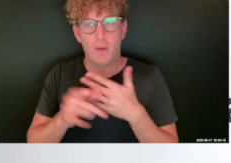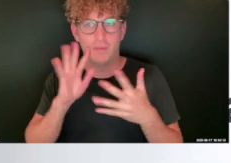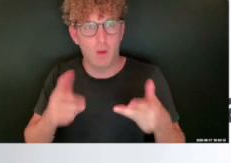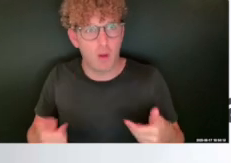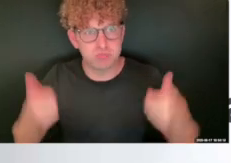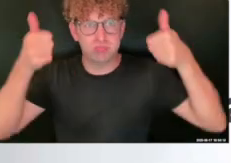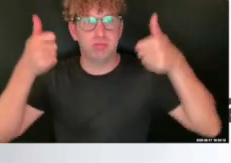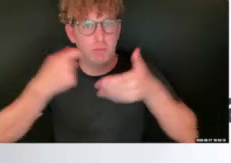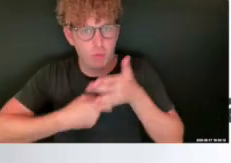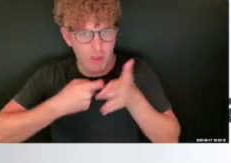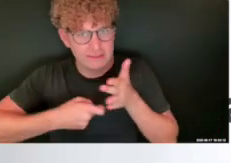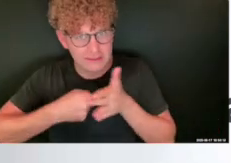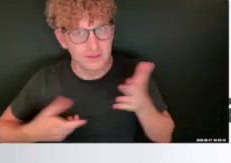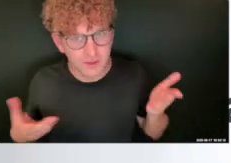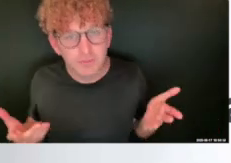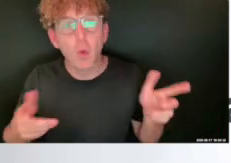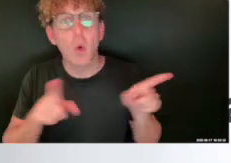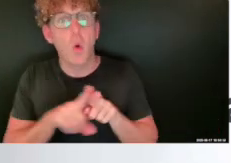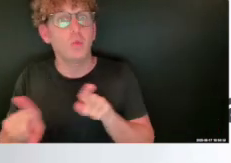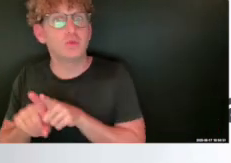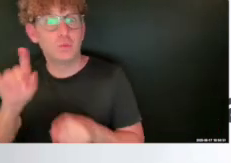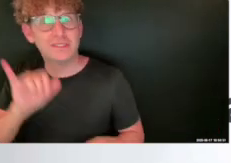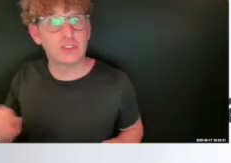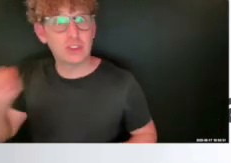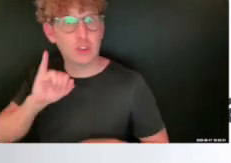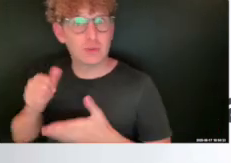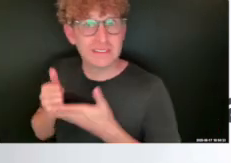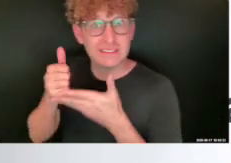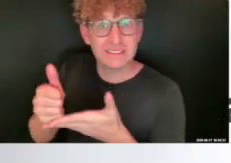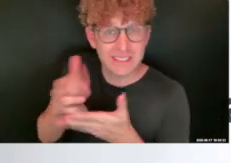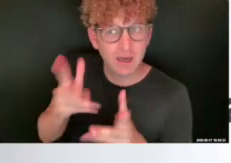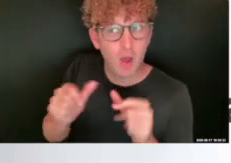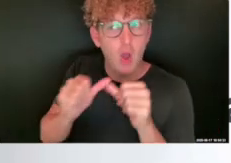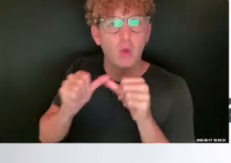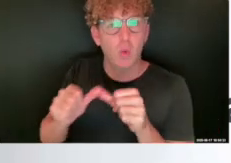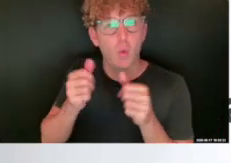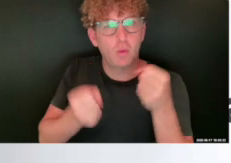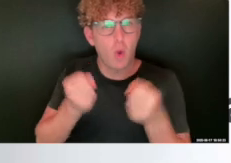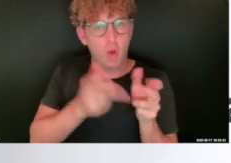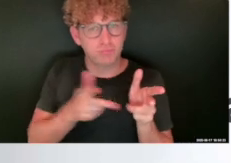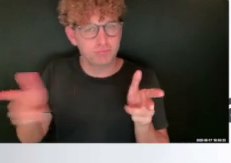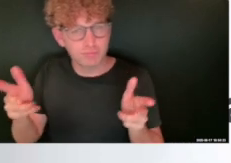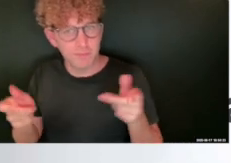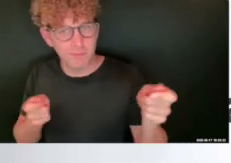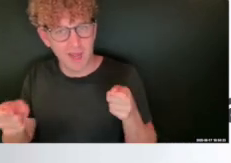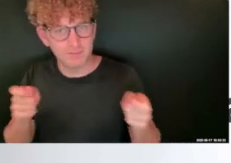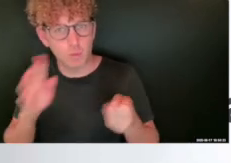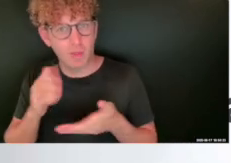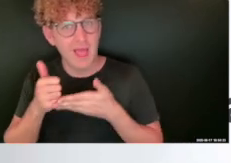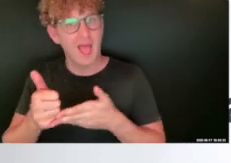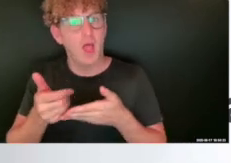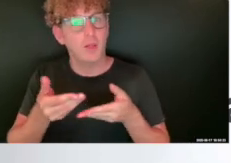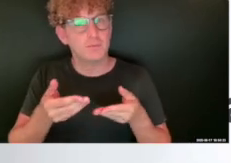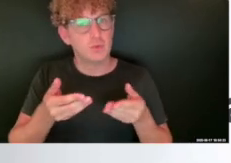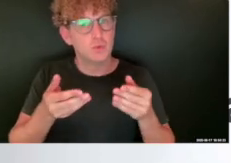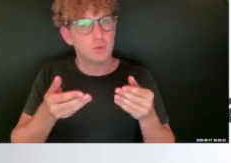funding. This access to funding helps cover the higher upfront costs that come with new technologies. Additionally, there are extra